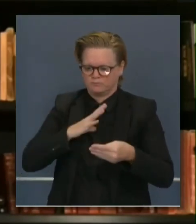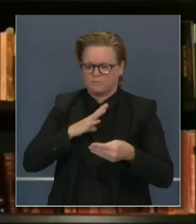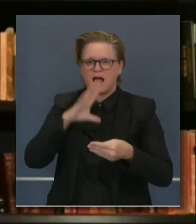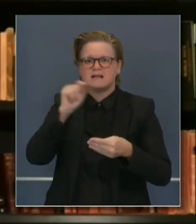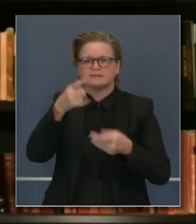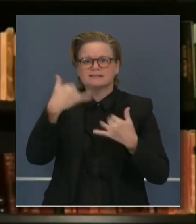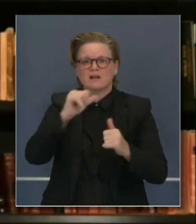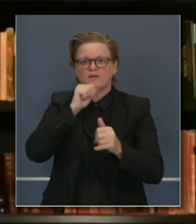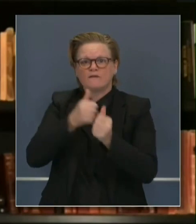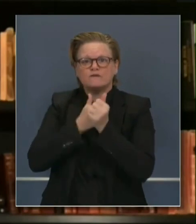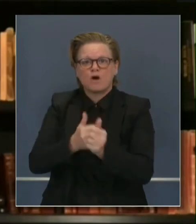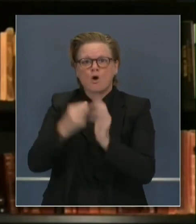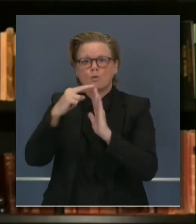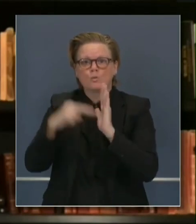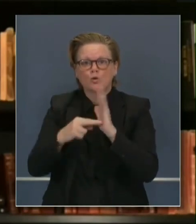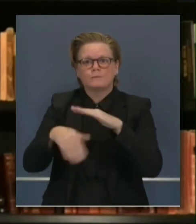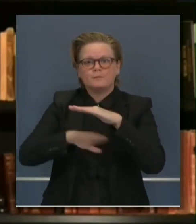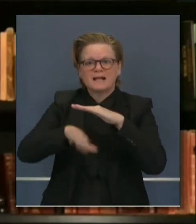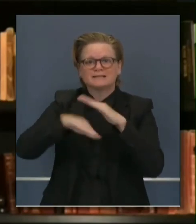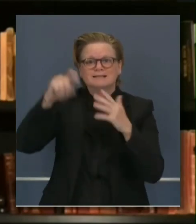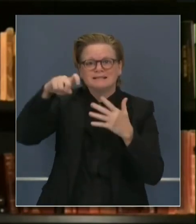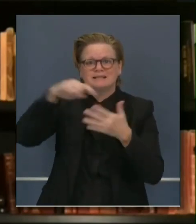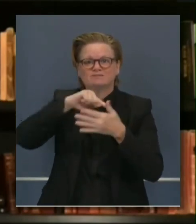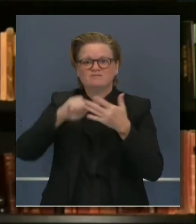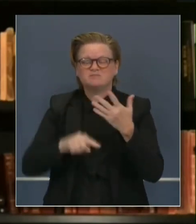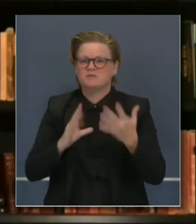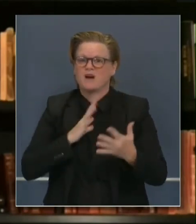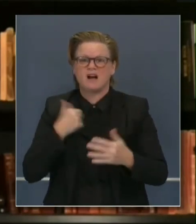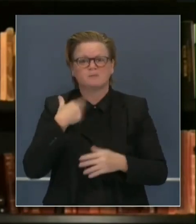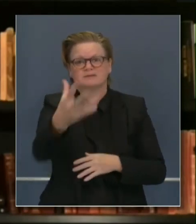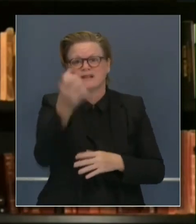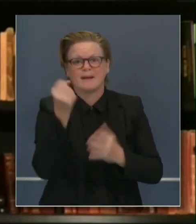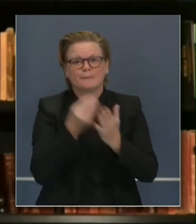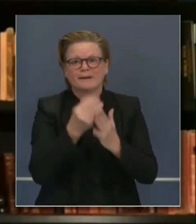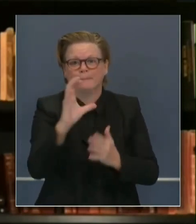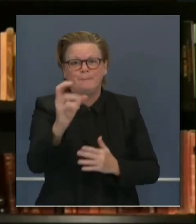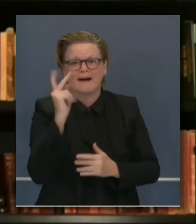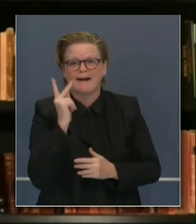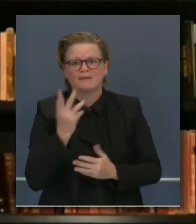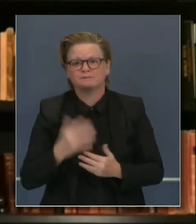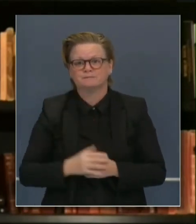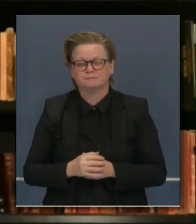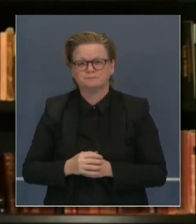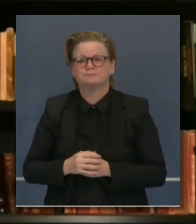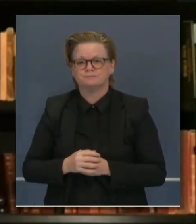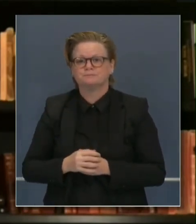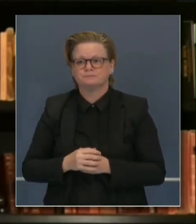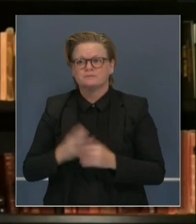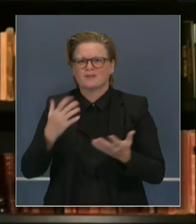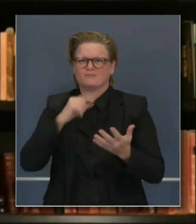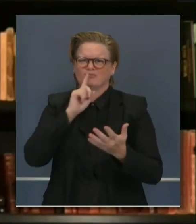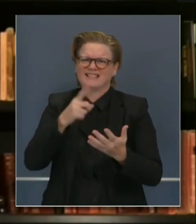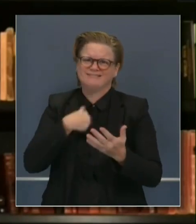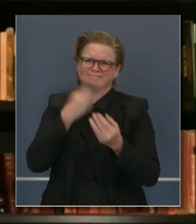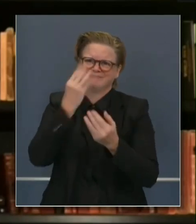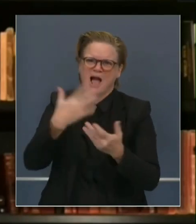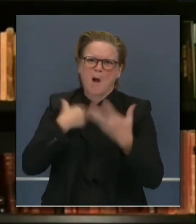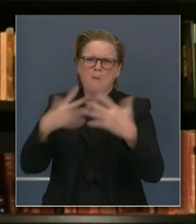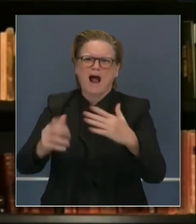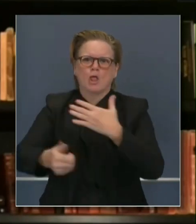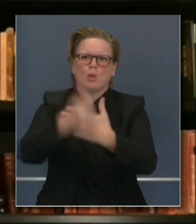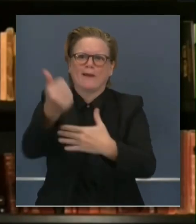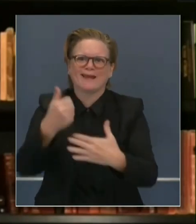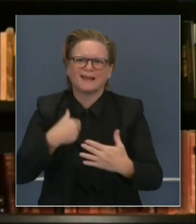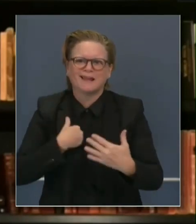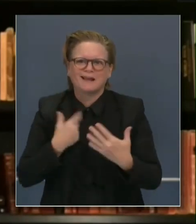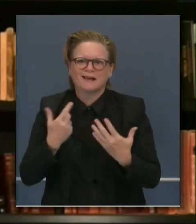have withheld dollars on that basis as well. It's not something we look forward to. It's not a threatening point. It's just a point